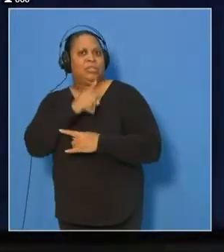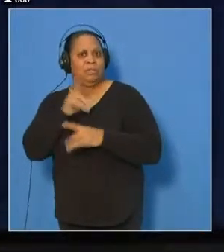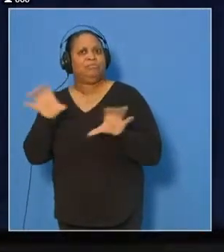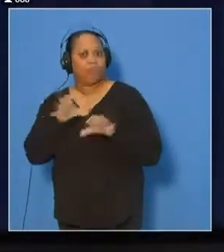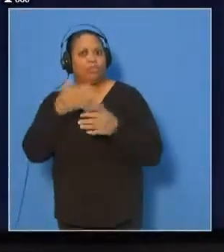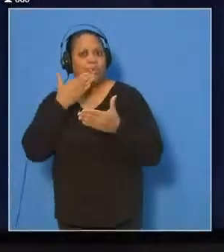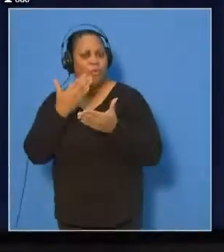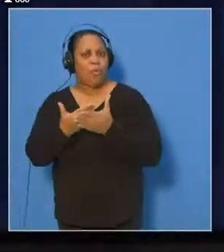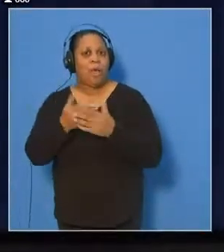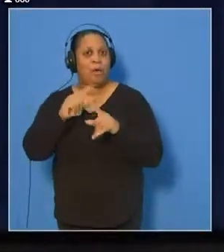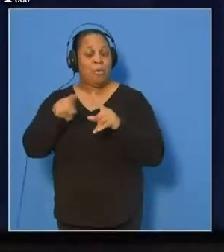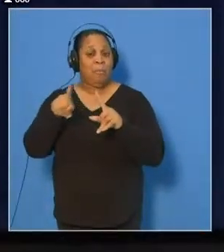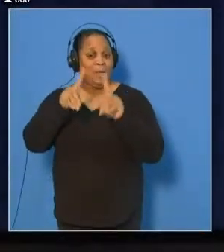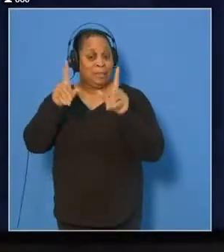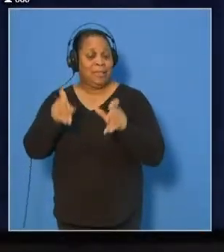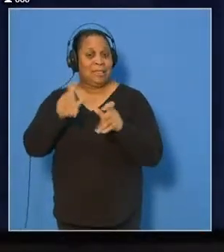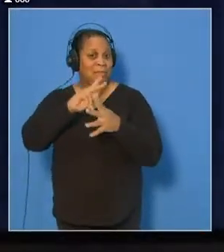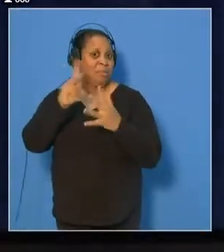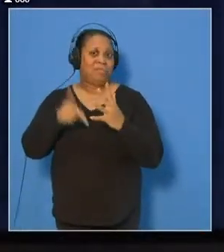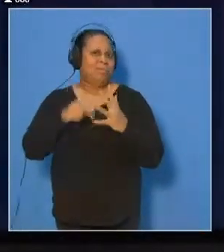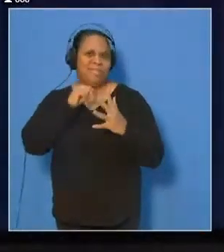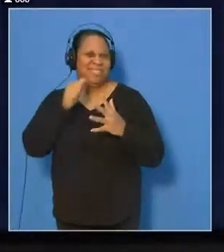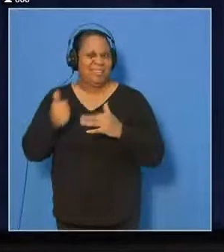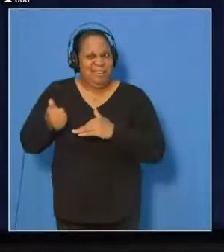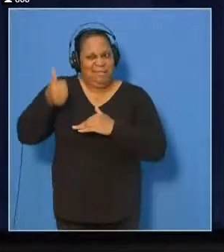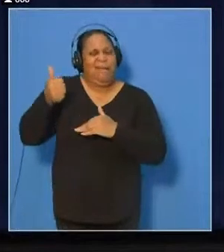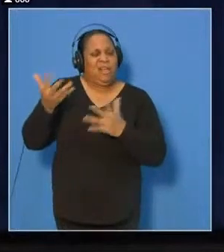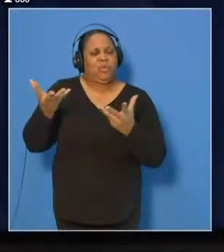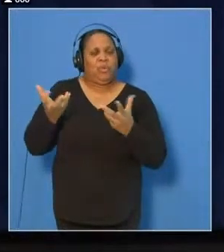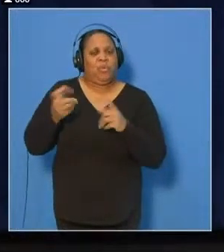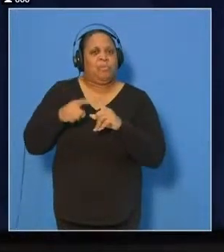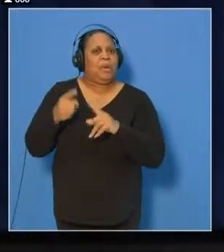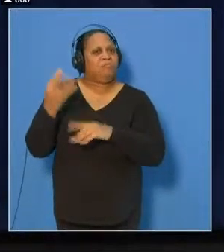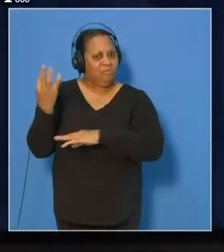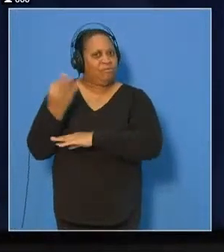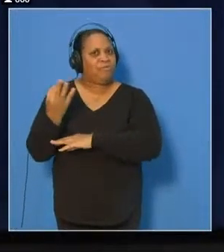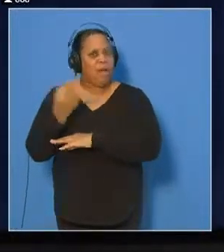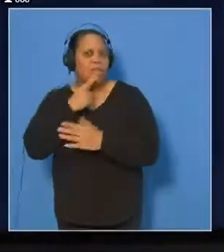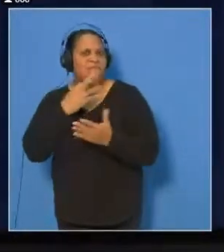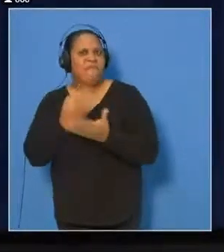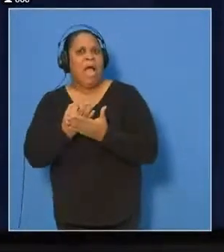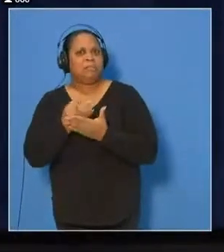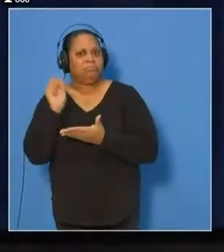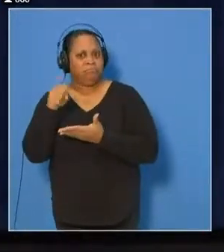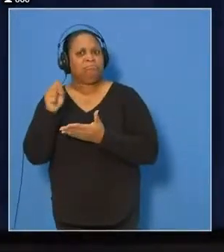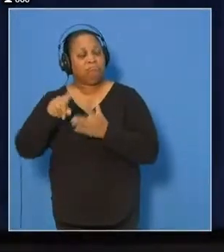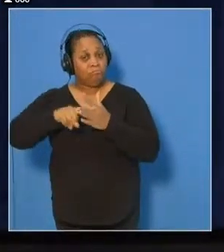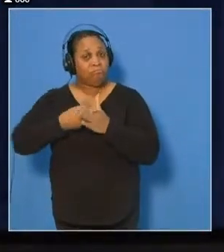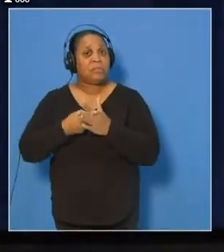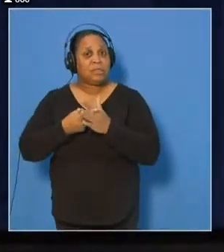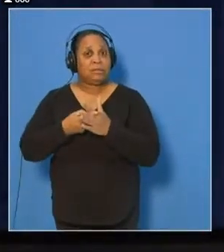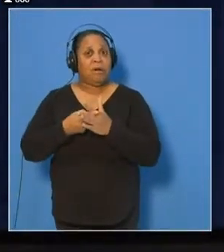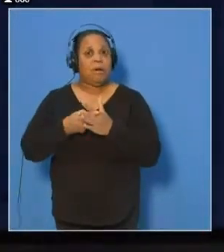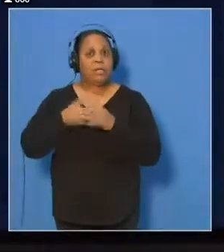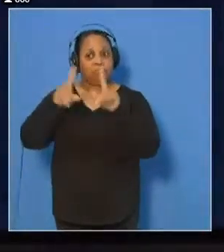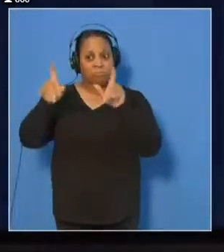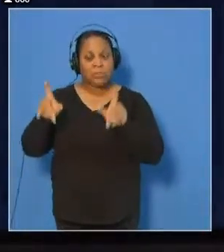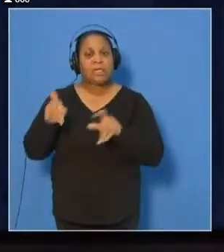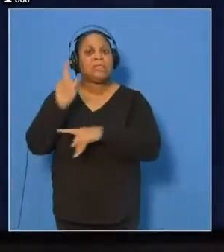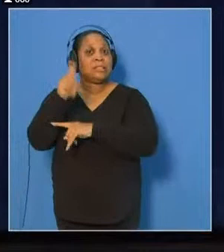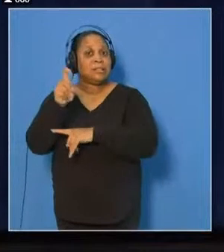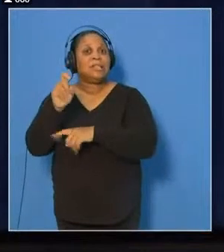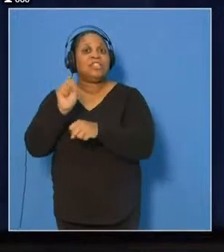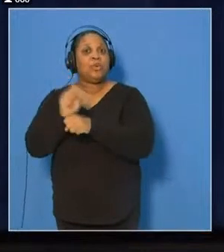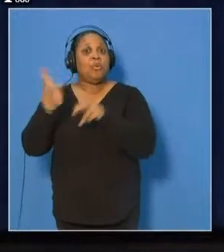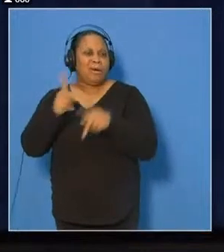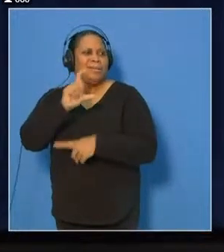population, we may not be as high as we want to be. But the fact is that on Friday, we're going to start testing essential workers and our police